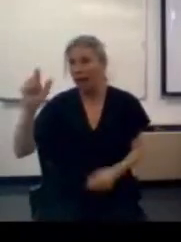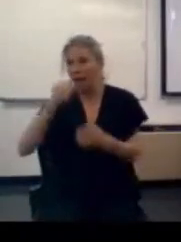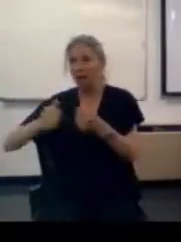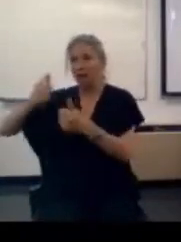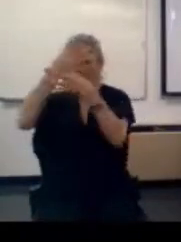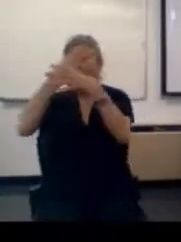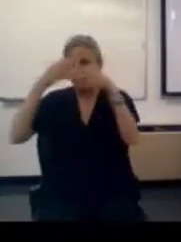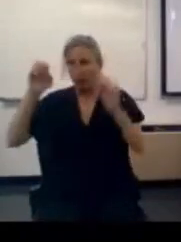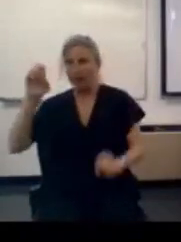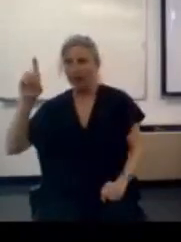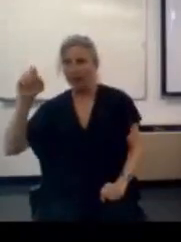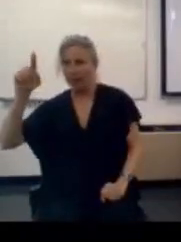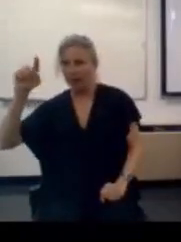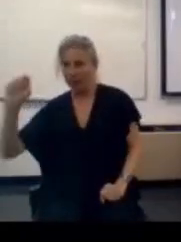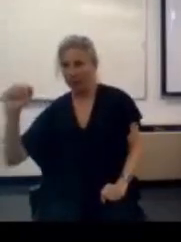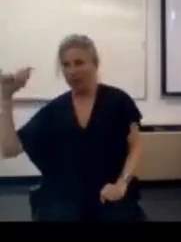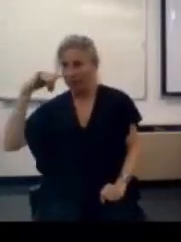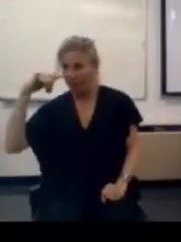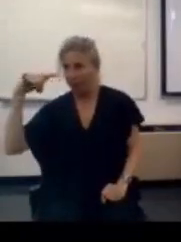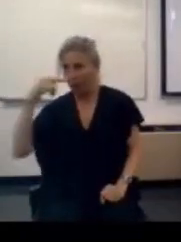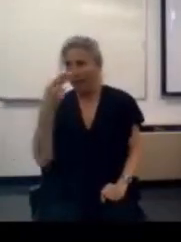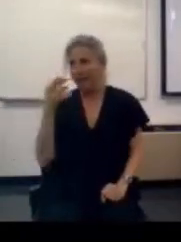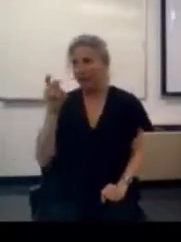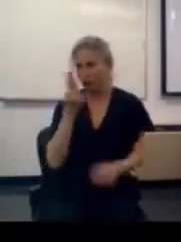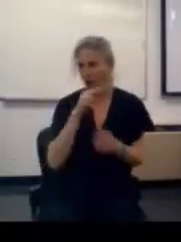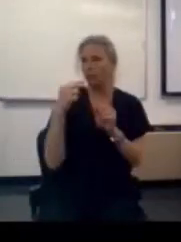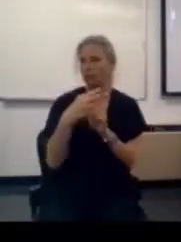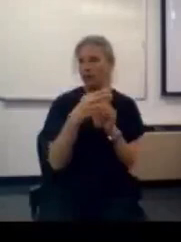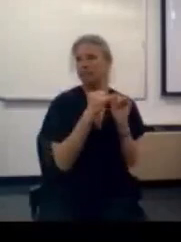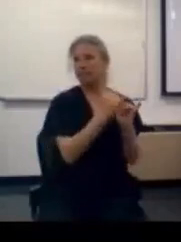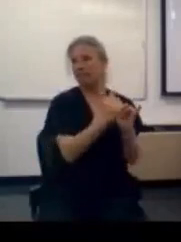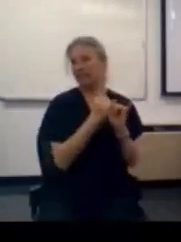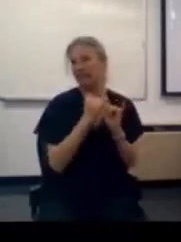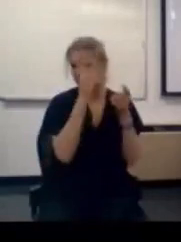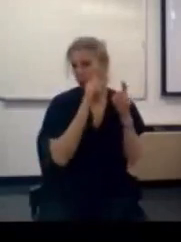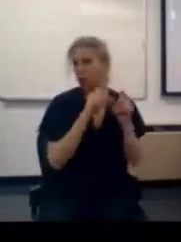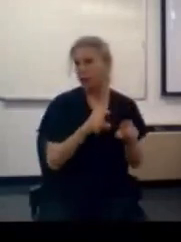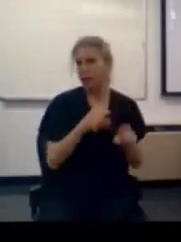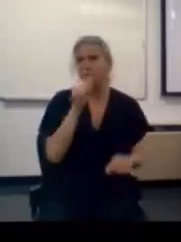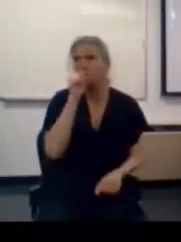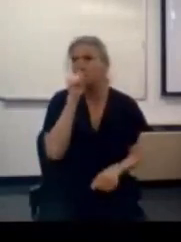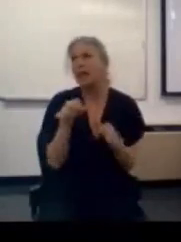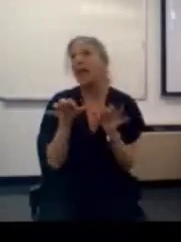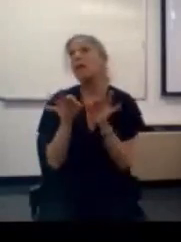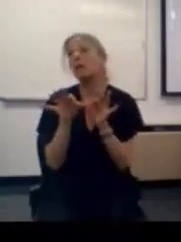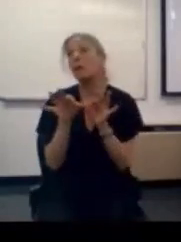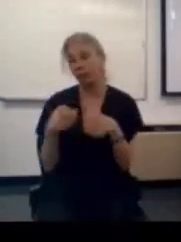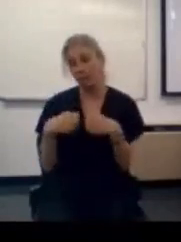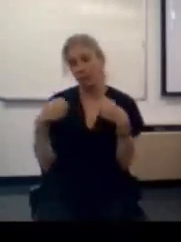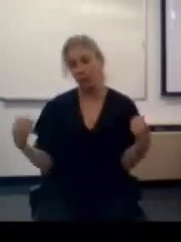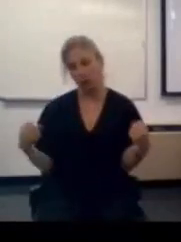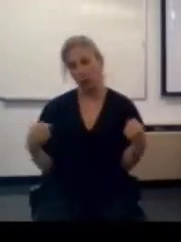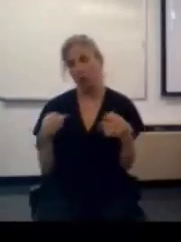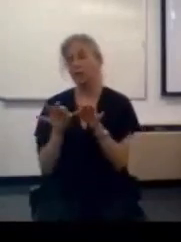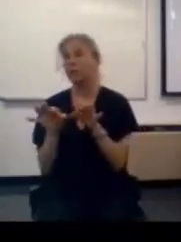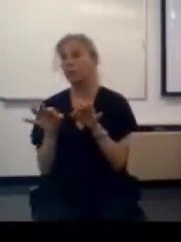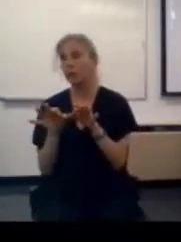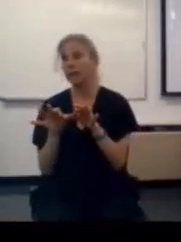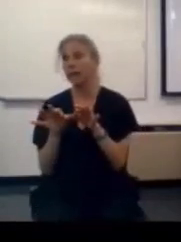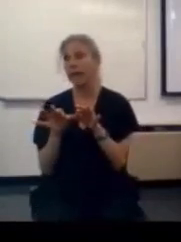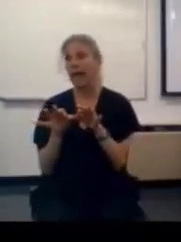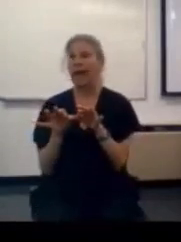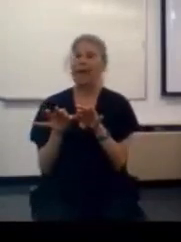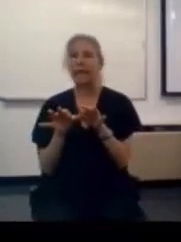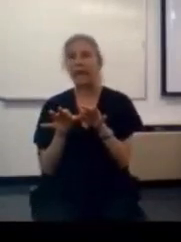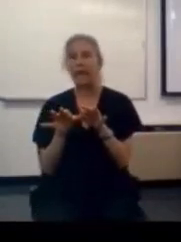the story about the CEO of Delta feeling strongly that is HR has a point of view, and we believe privacy is important,